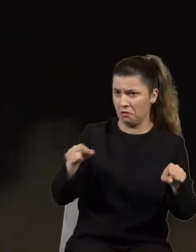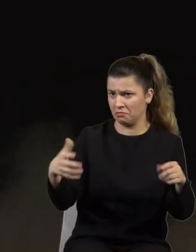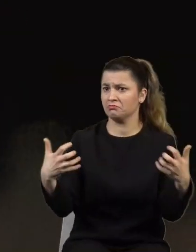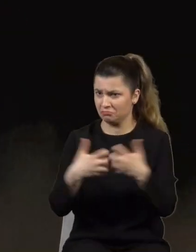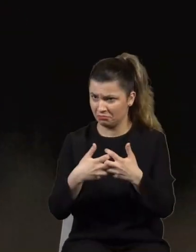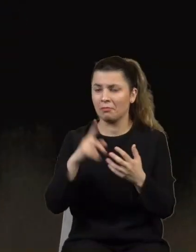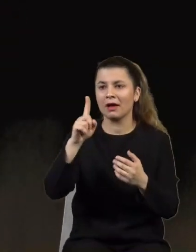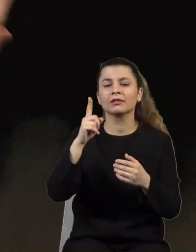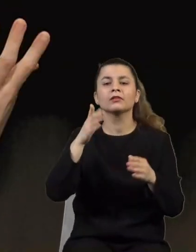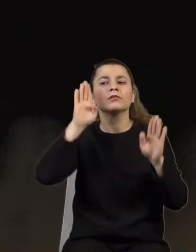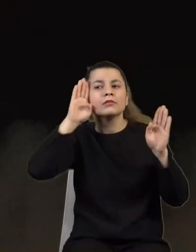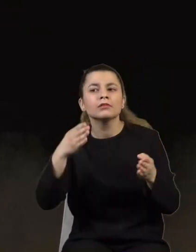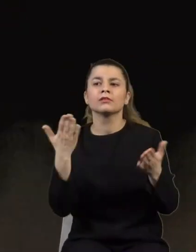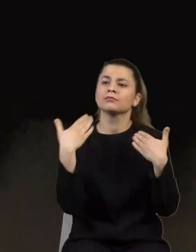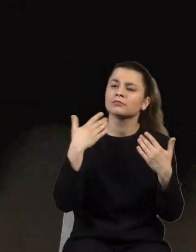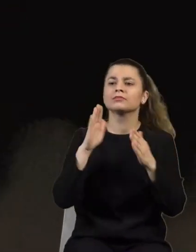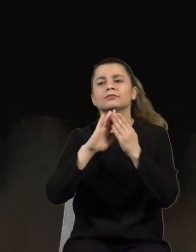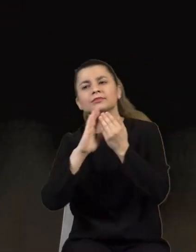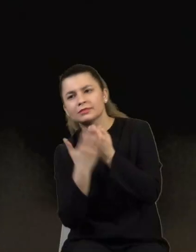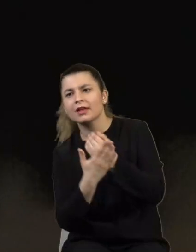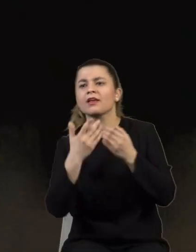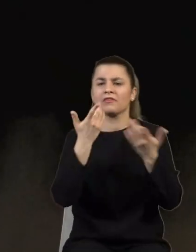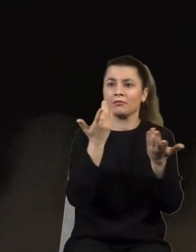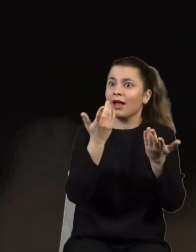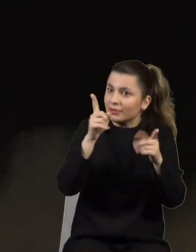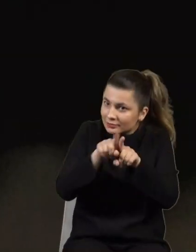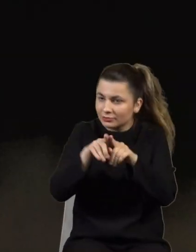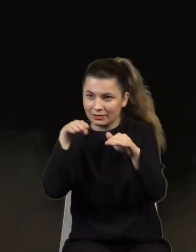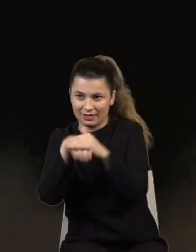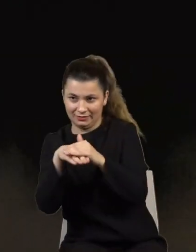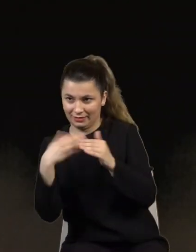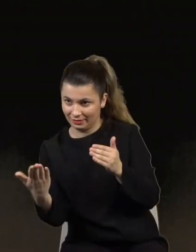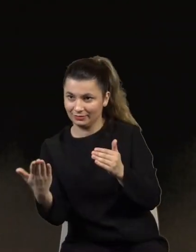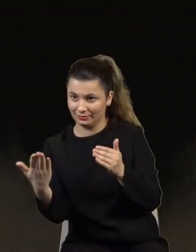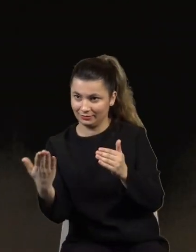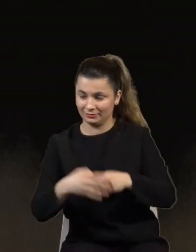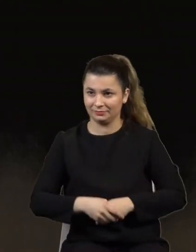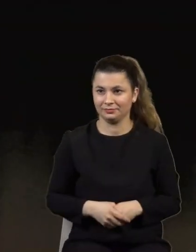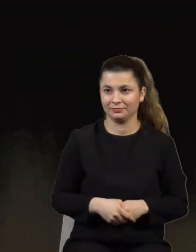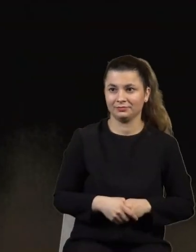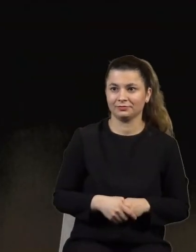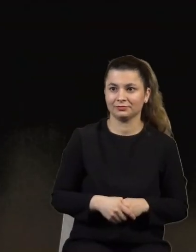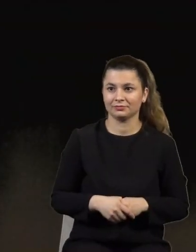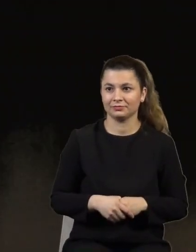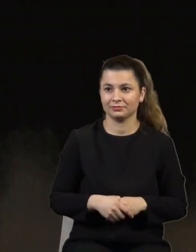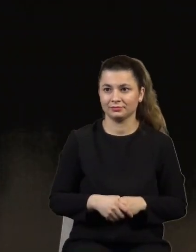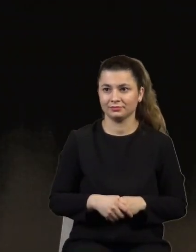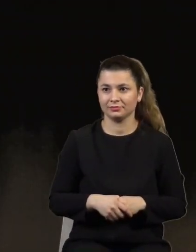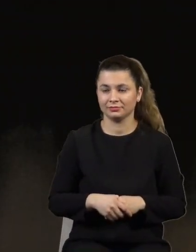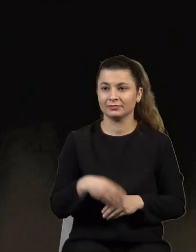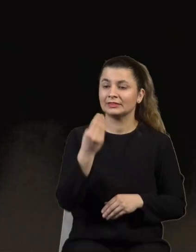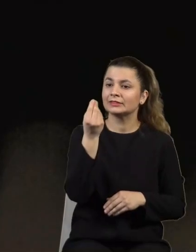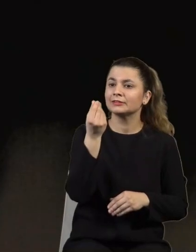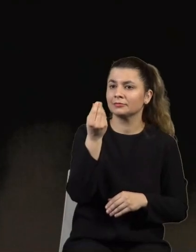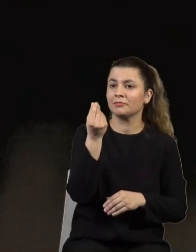accessibility, affordability. There's so many goals that we want to achieve with our transports. And I think to get there, we should